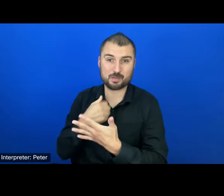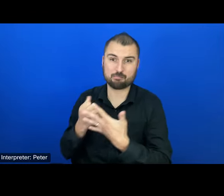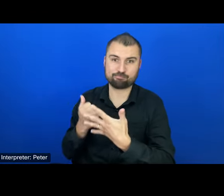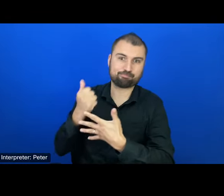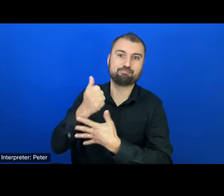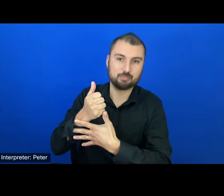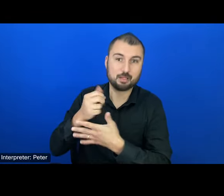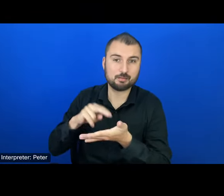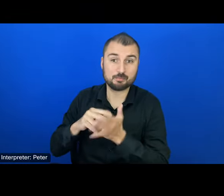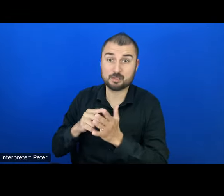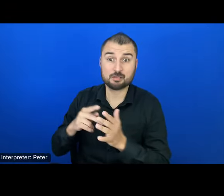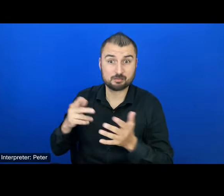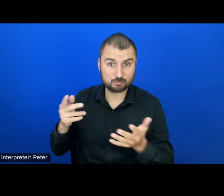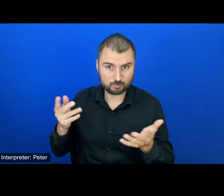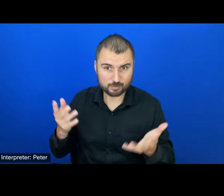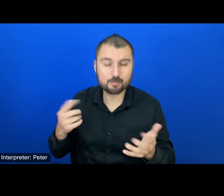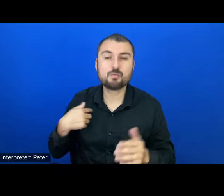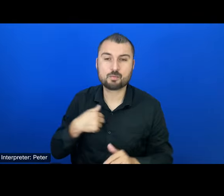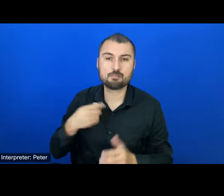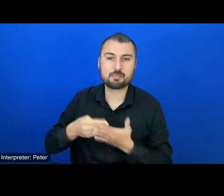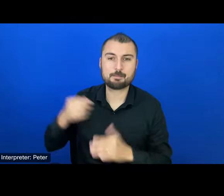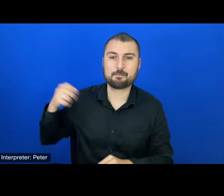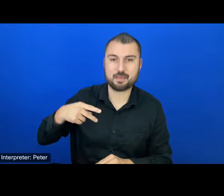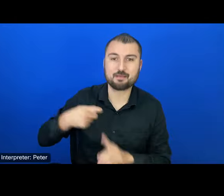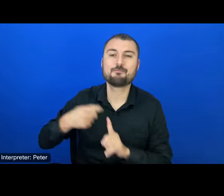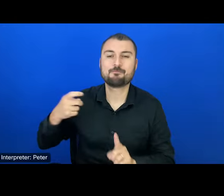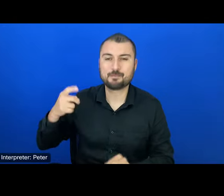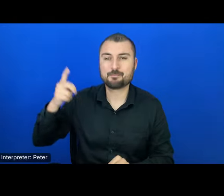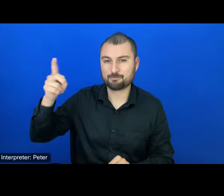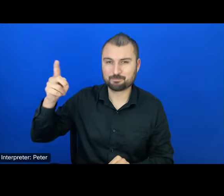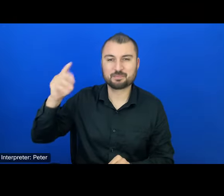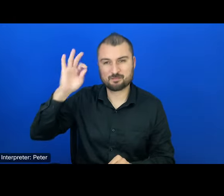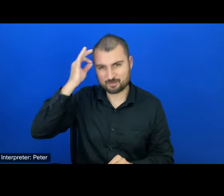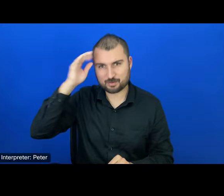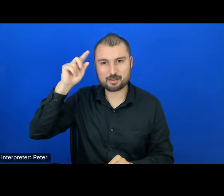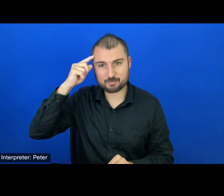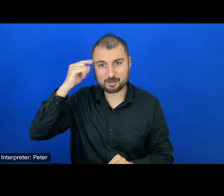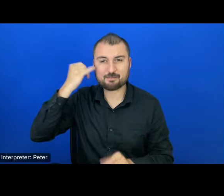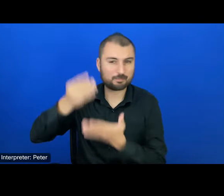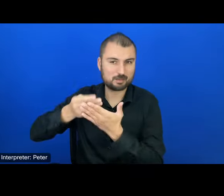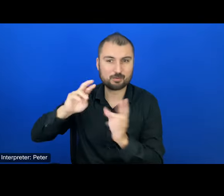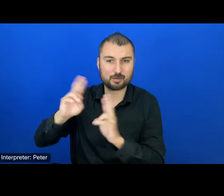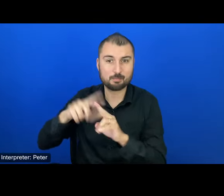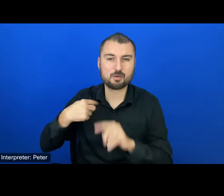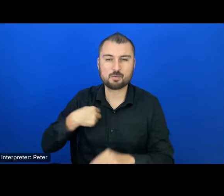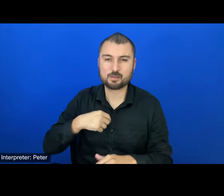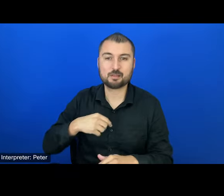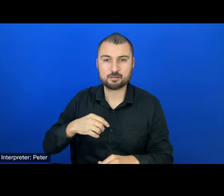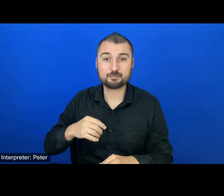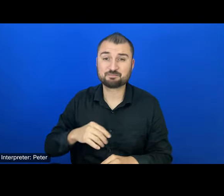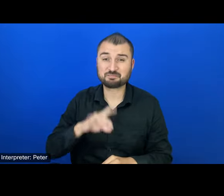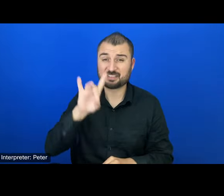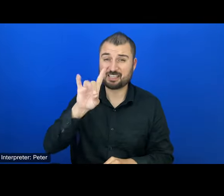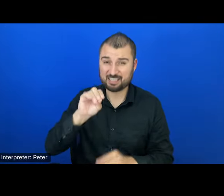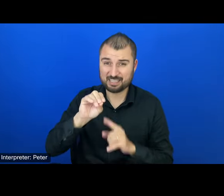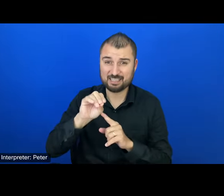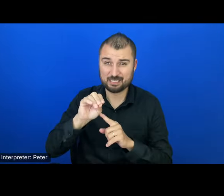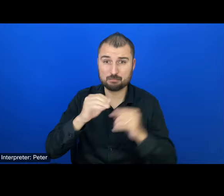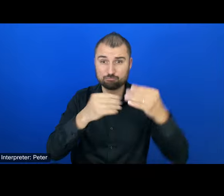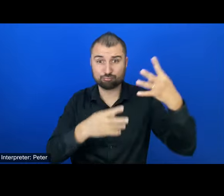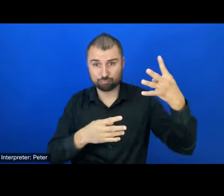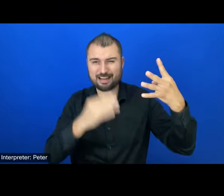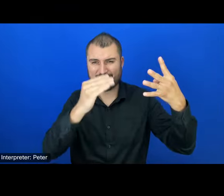is that we will be reimbursed at that point by the federal government when the dollars are available. But we're number 79 out of 80 right now